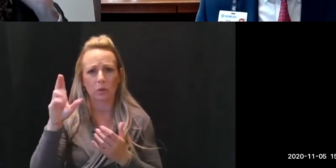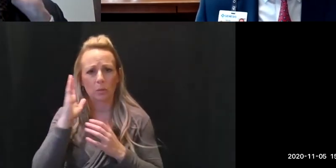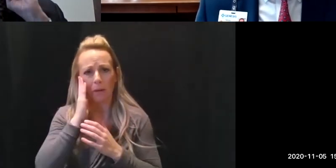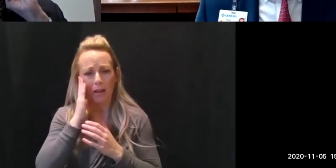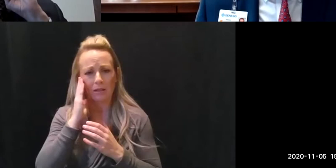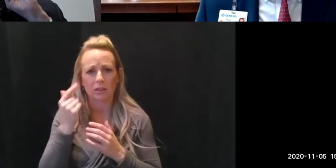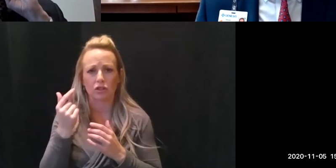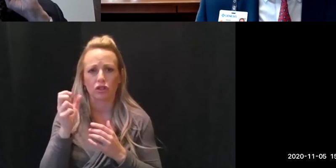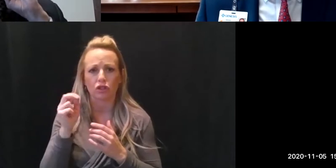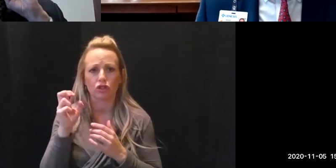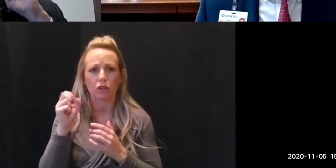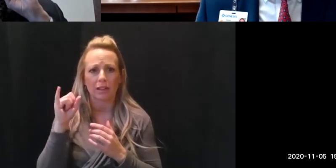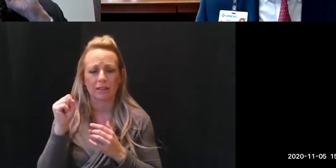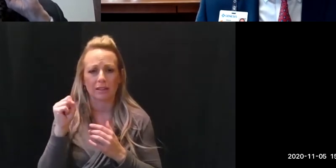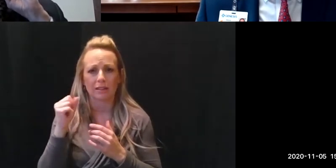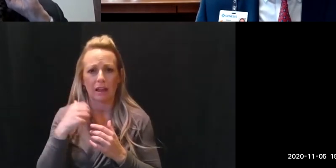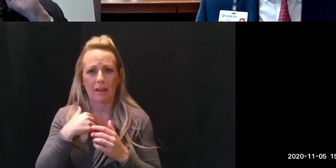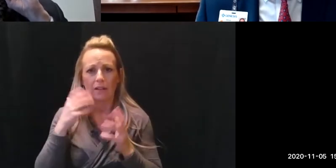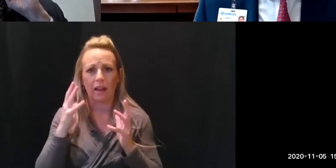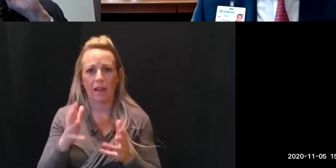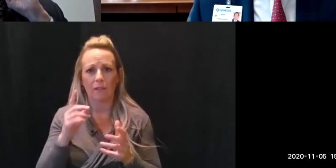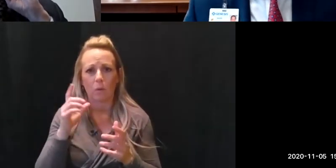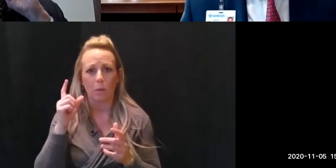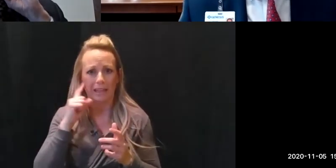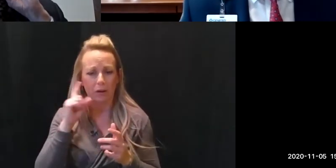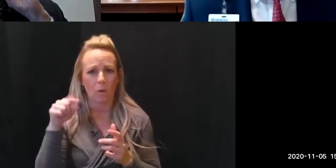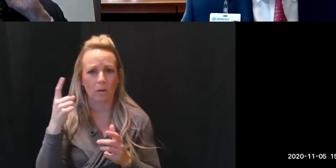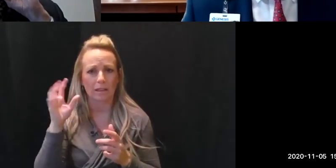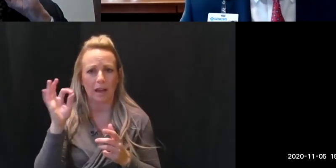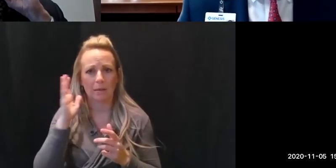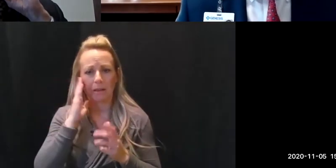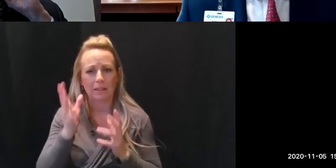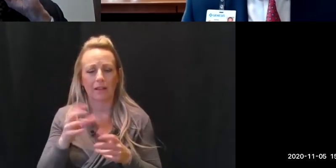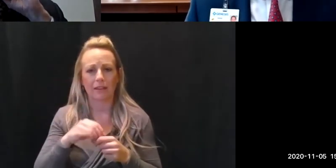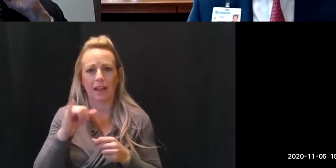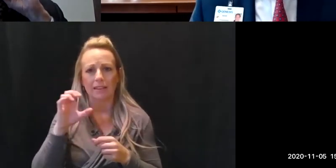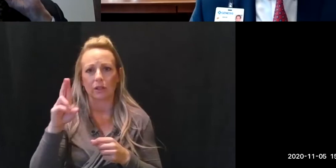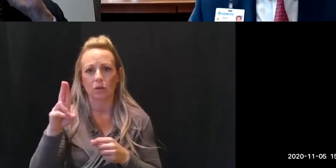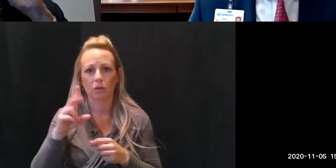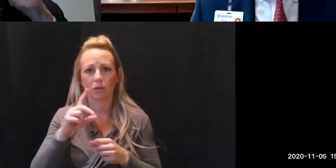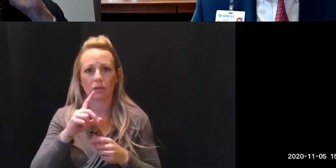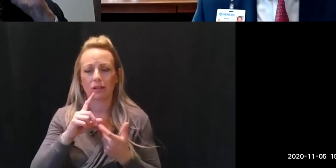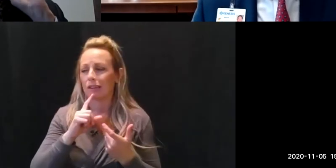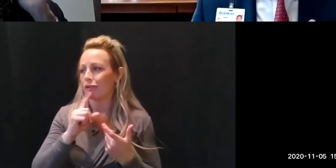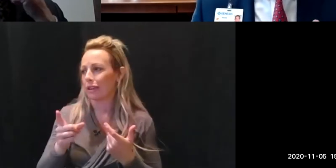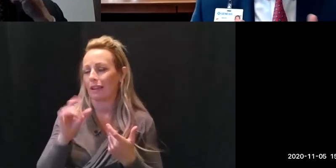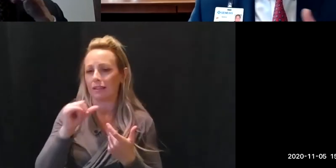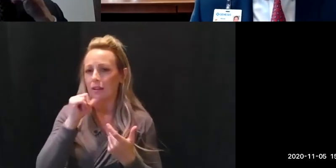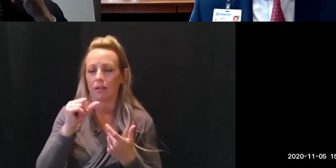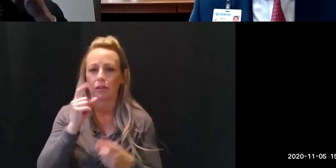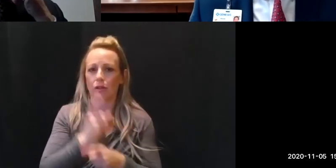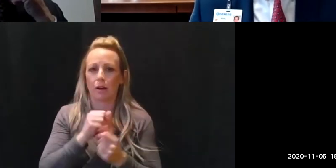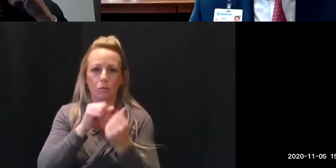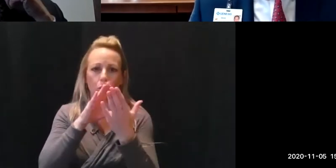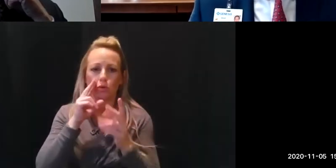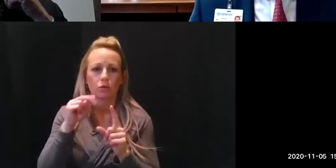only 9 left in the ICU. Well, that's, you know, that's really not the way you look at it. And the number of